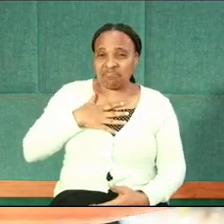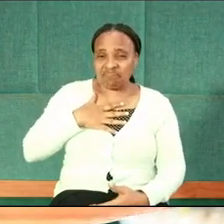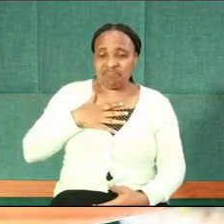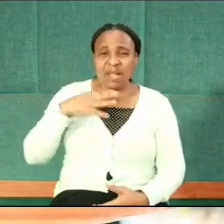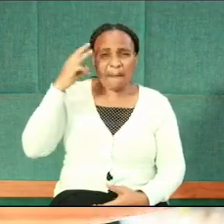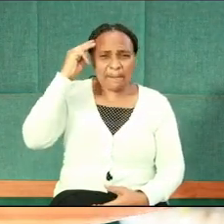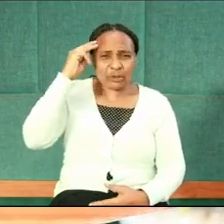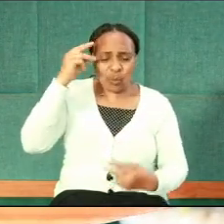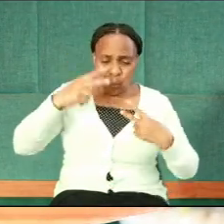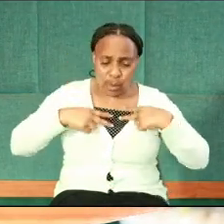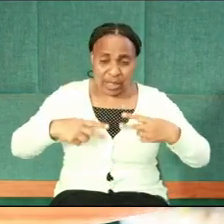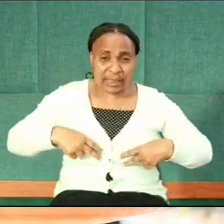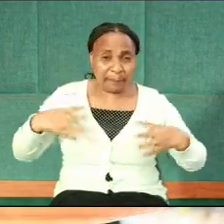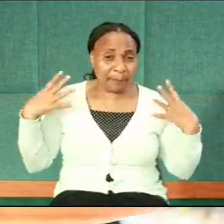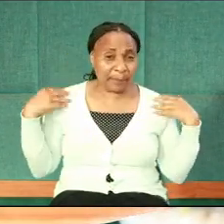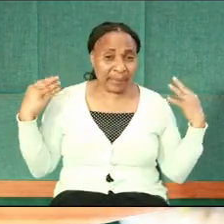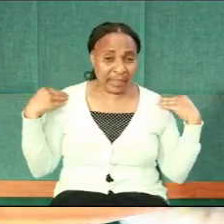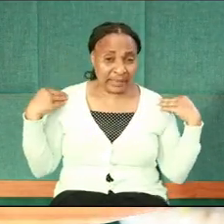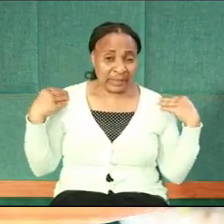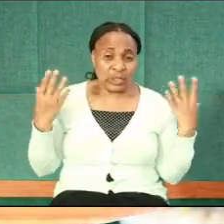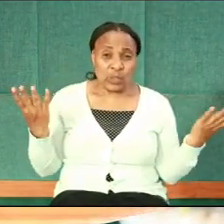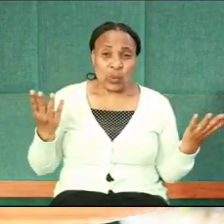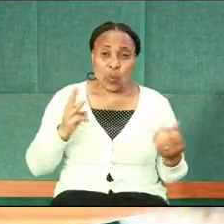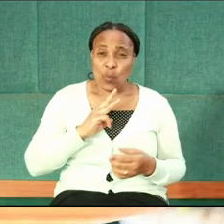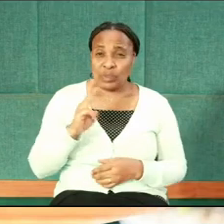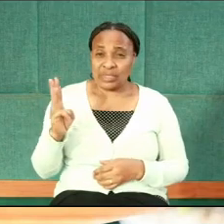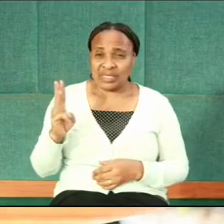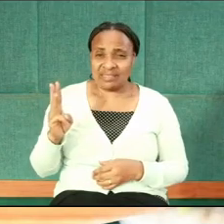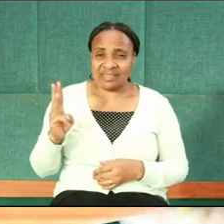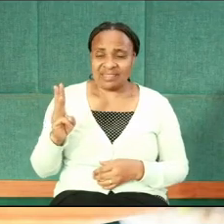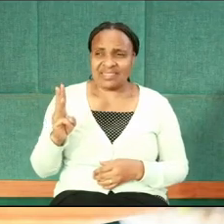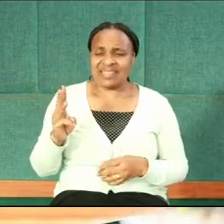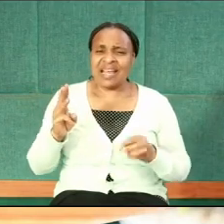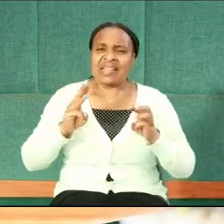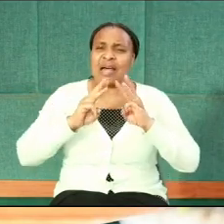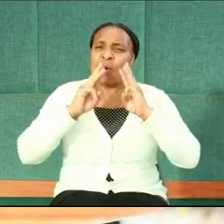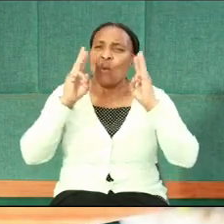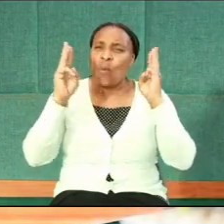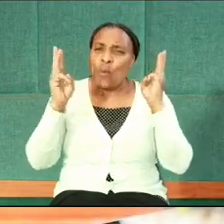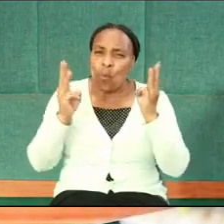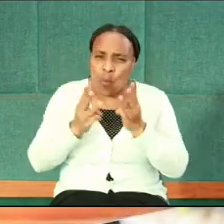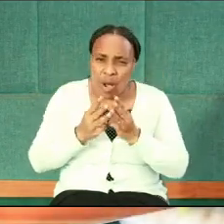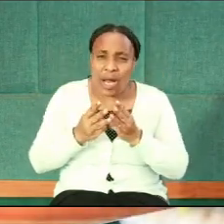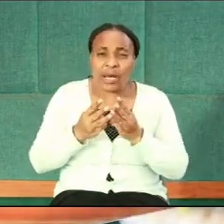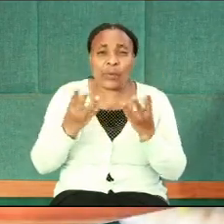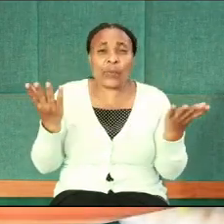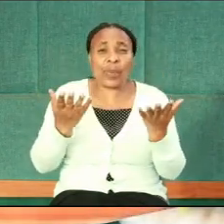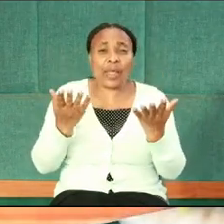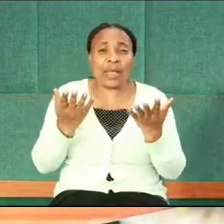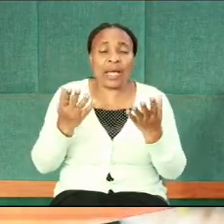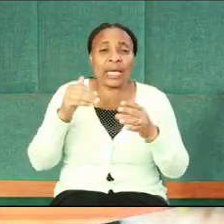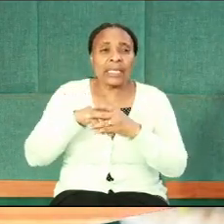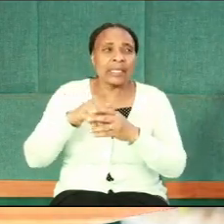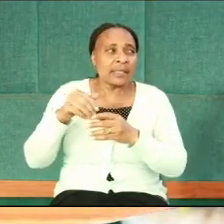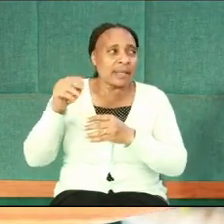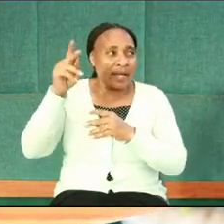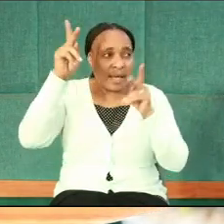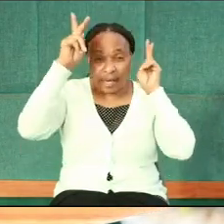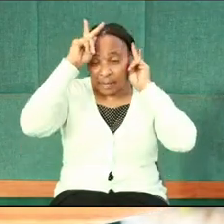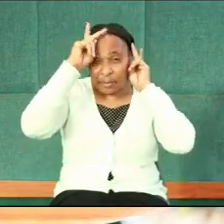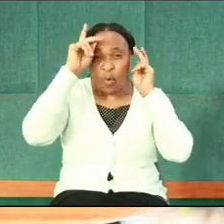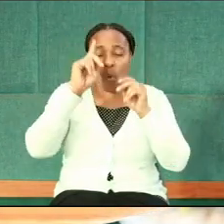my mental health practice in Western, in a ward that called Ward 9, those who come from Kakamega, one time I